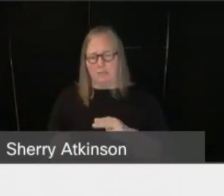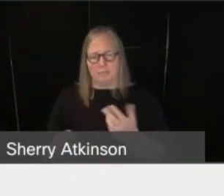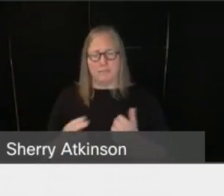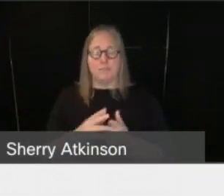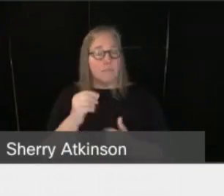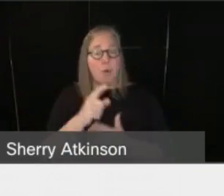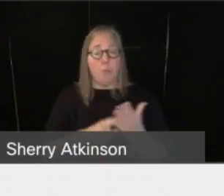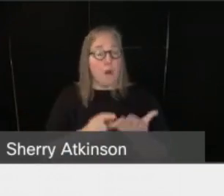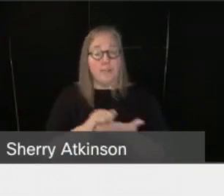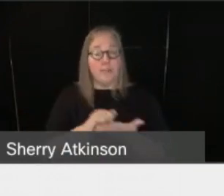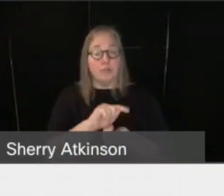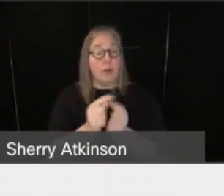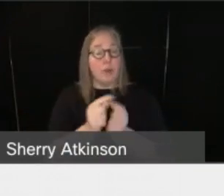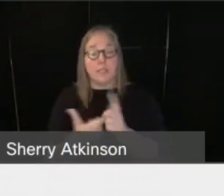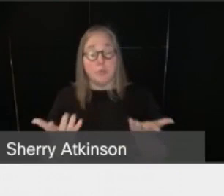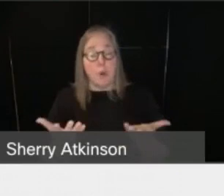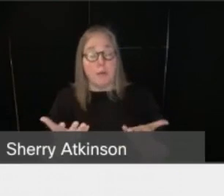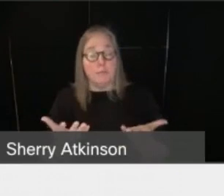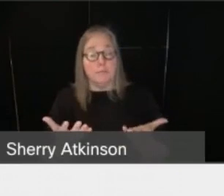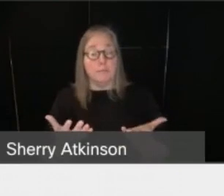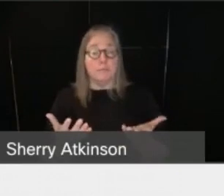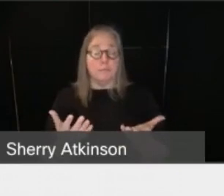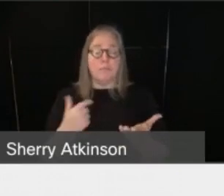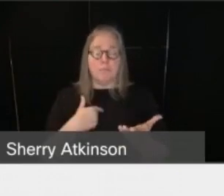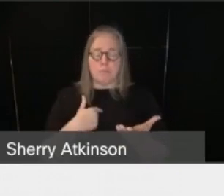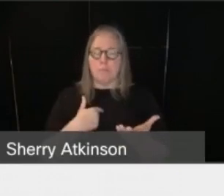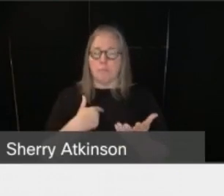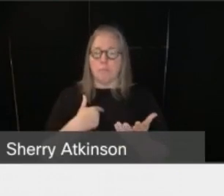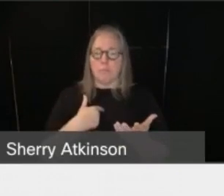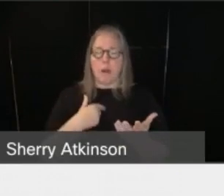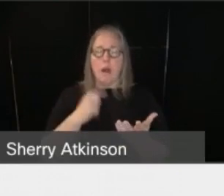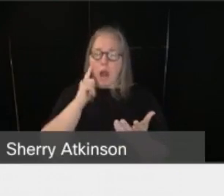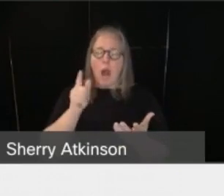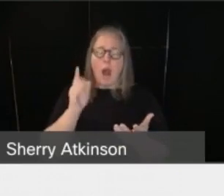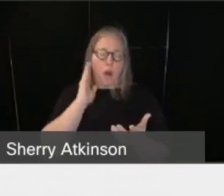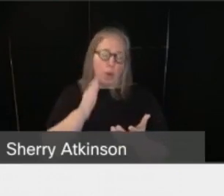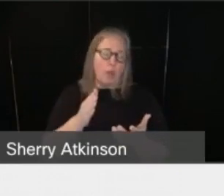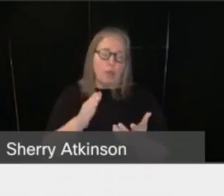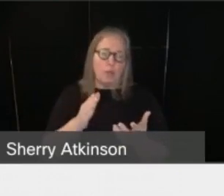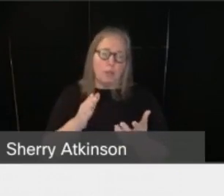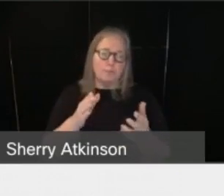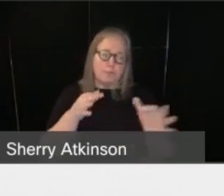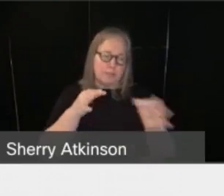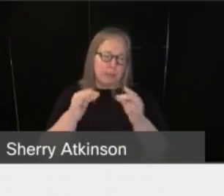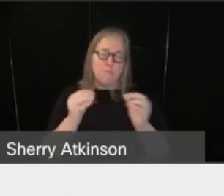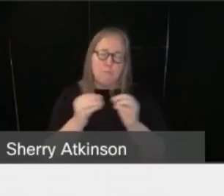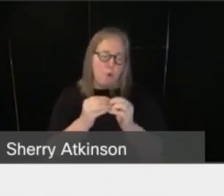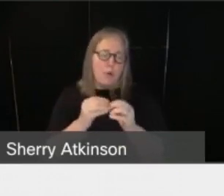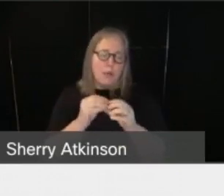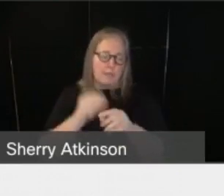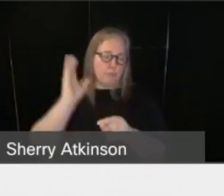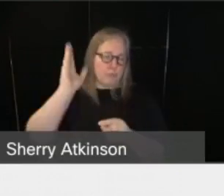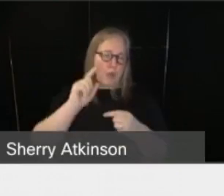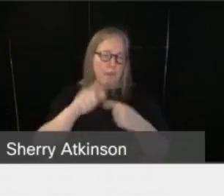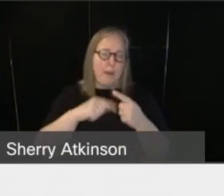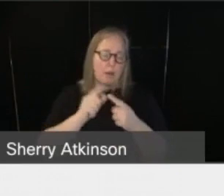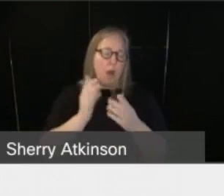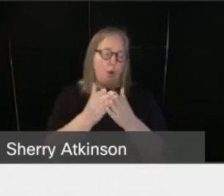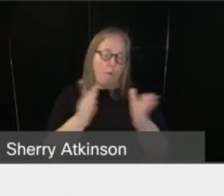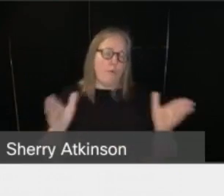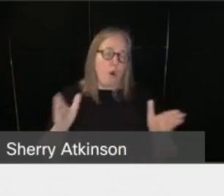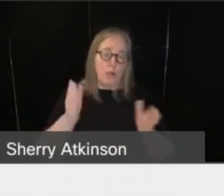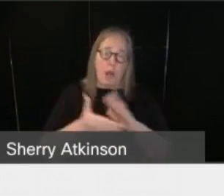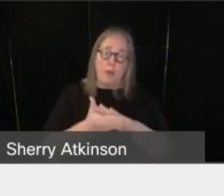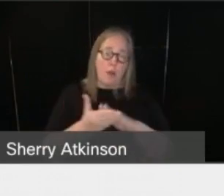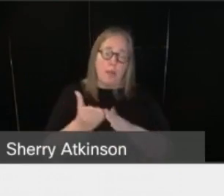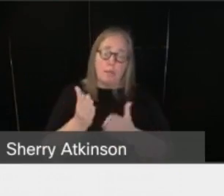that translates to, as I'll illuminate more in my presentation about our overall operating budget in January as I